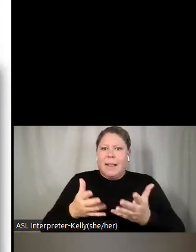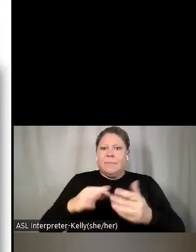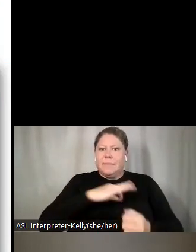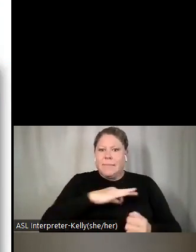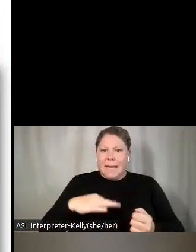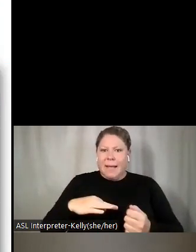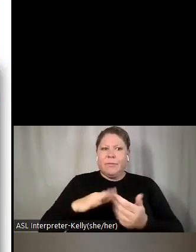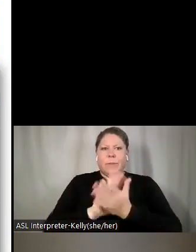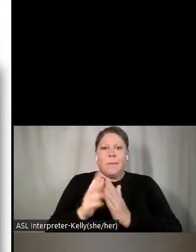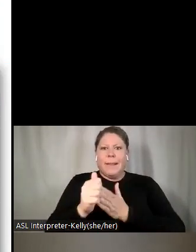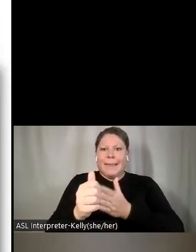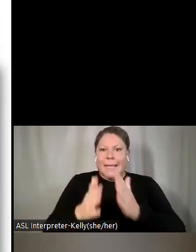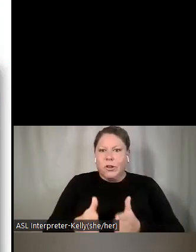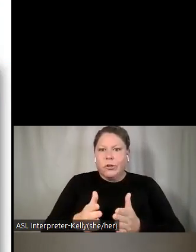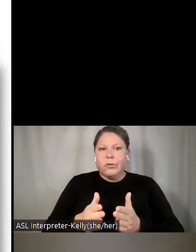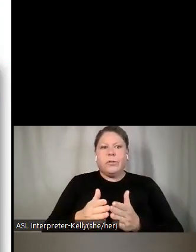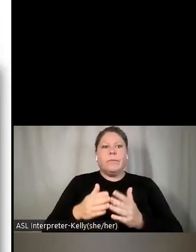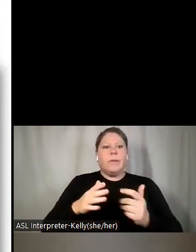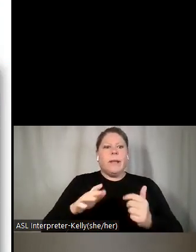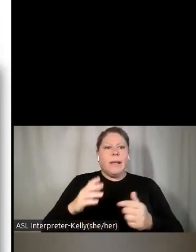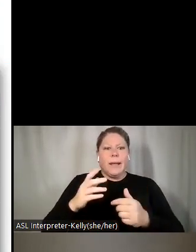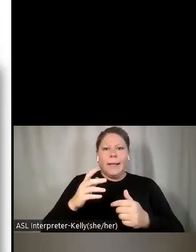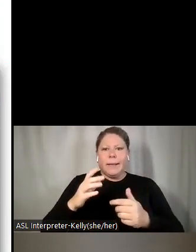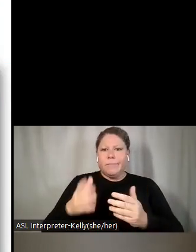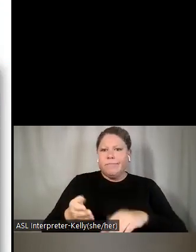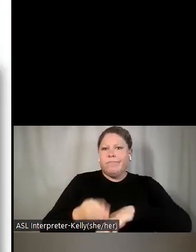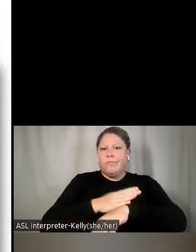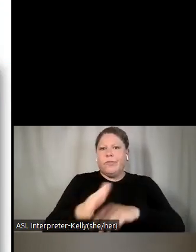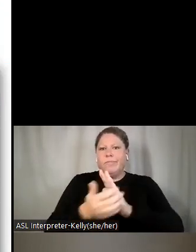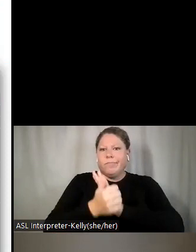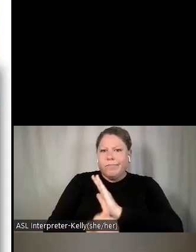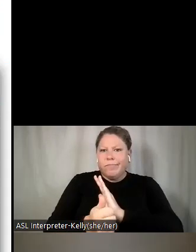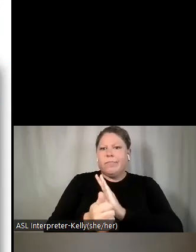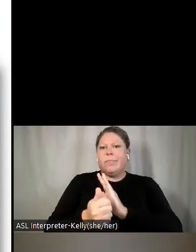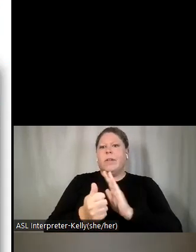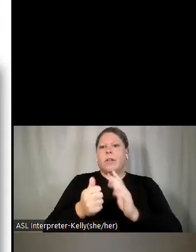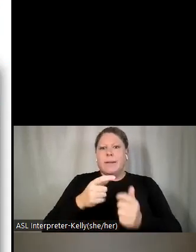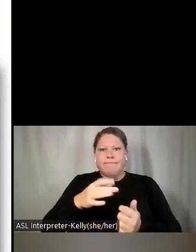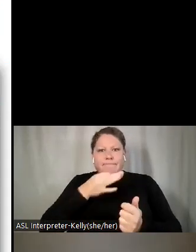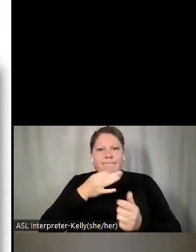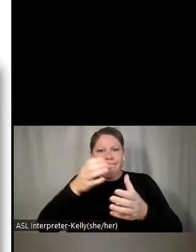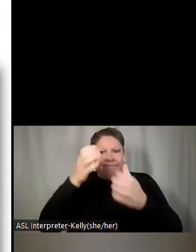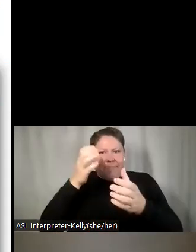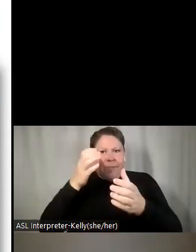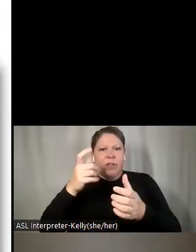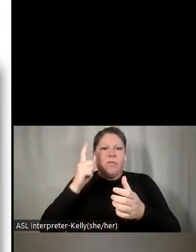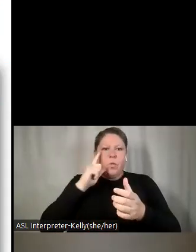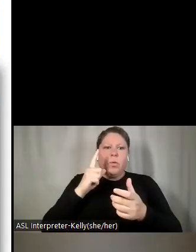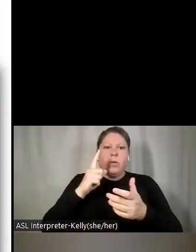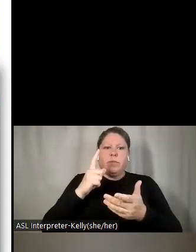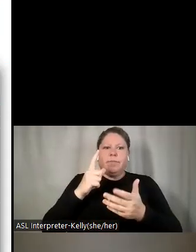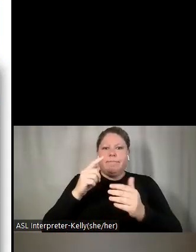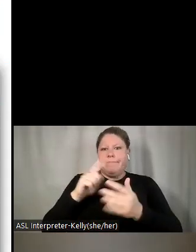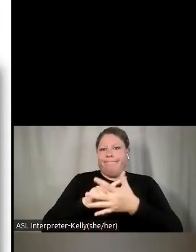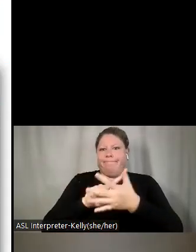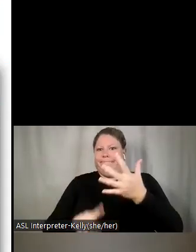build their capacity and competencies to drive continuous public health improvement. So our first strategic A3